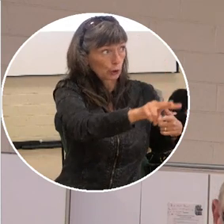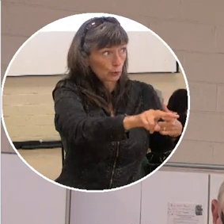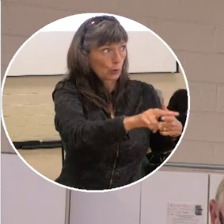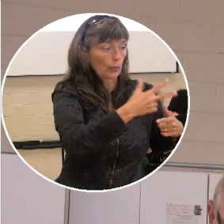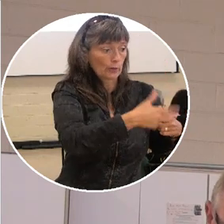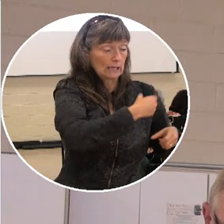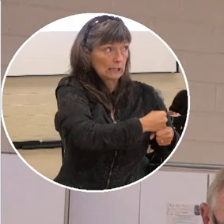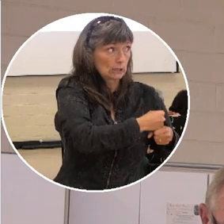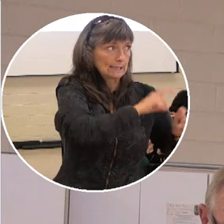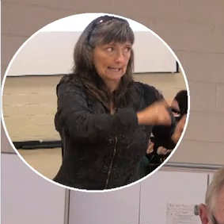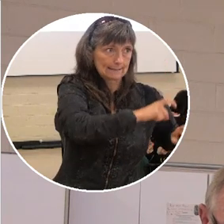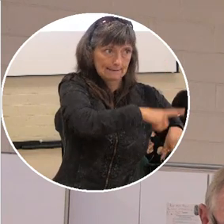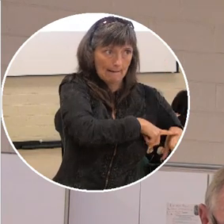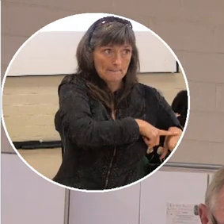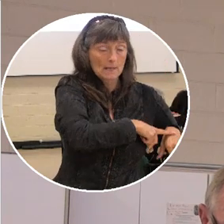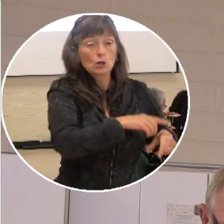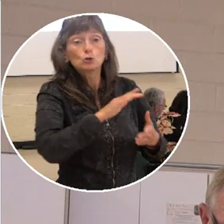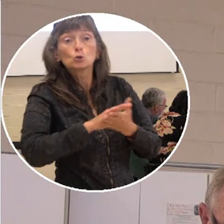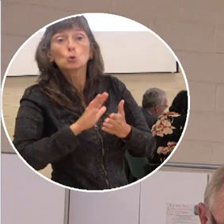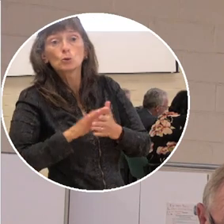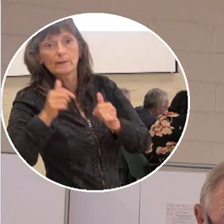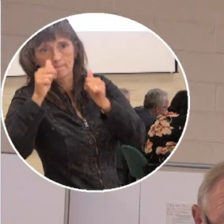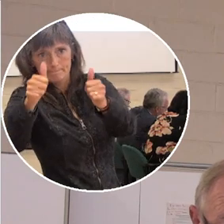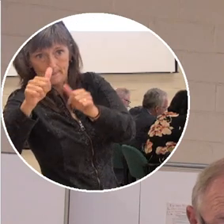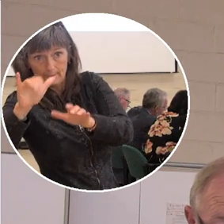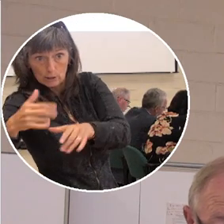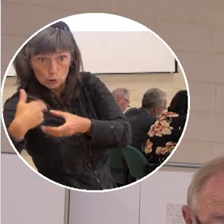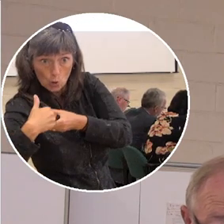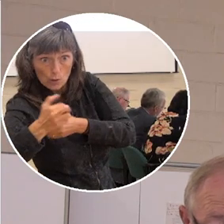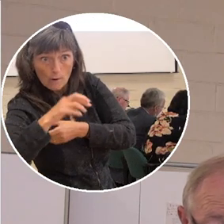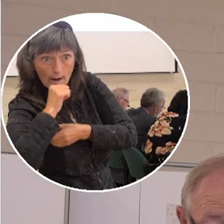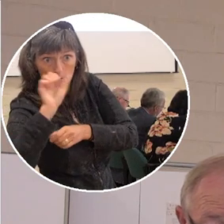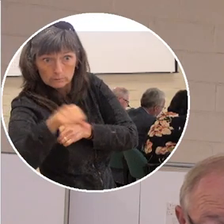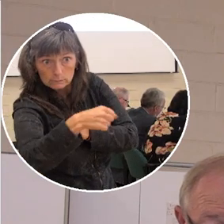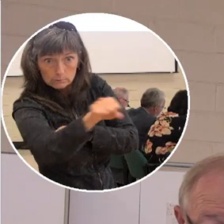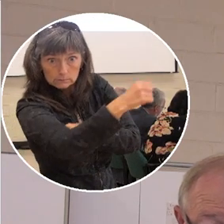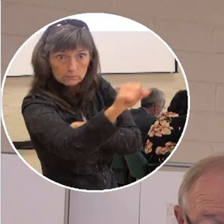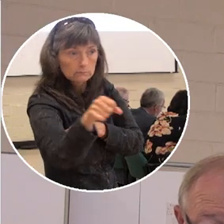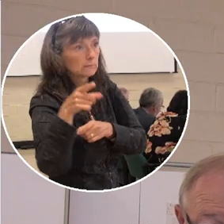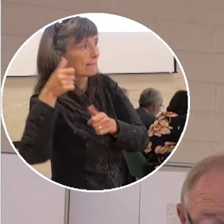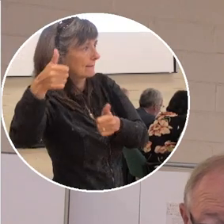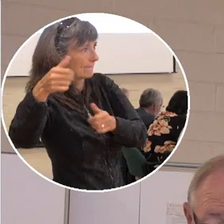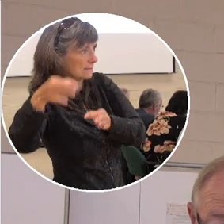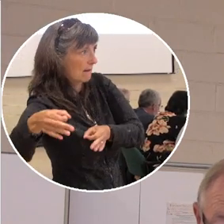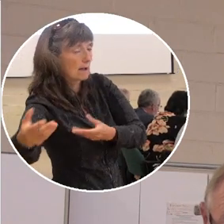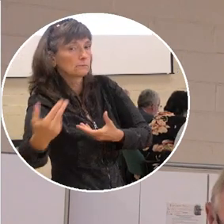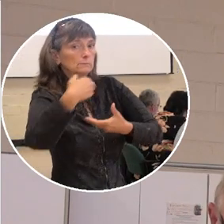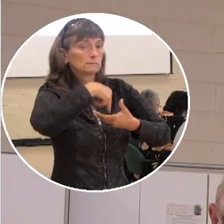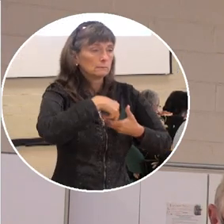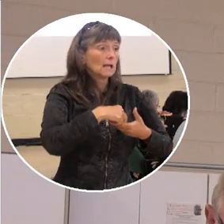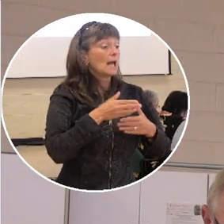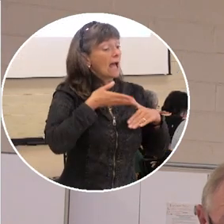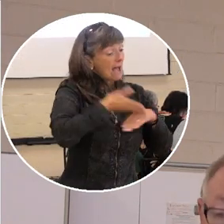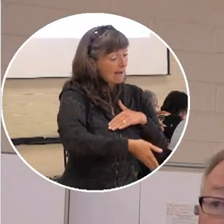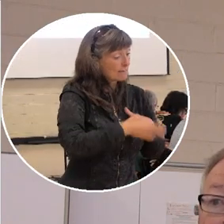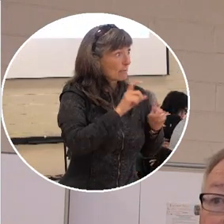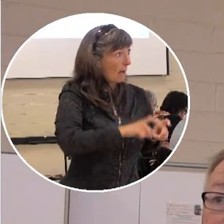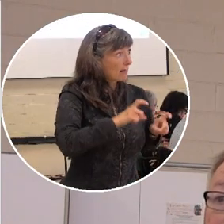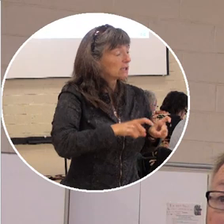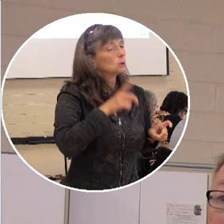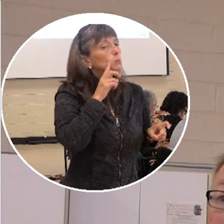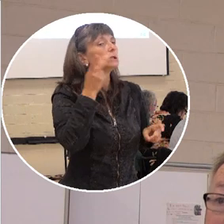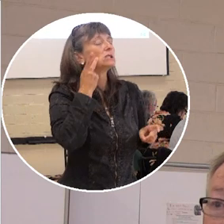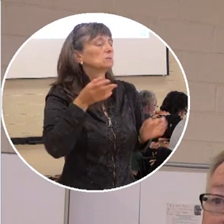2019-2022. At the end of the pilot, the committee will recommend a decision either to establish a consistent district-wide approach or to drop the